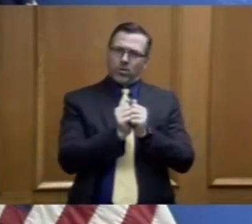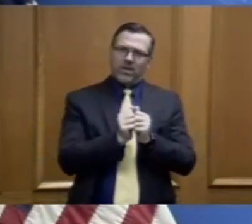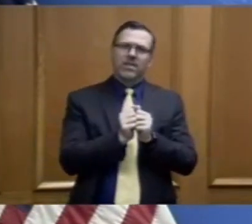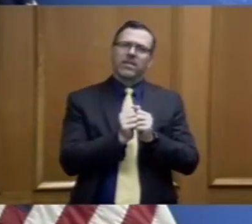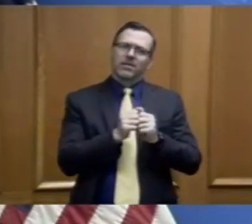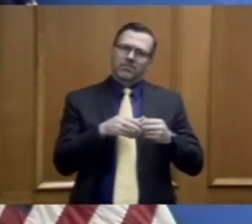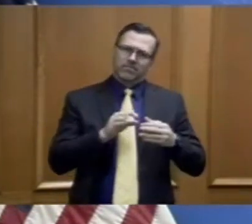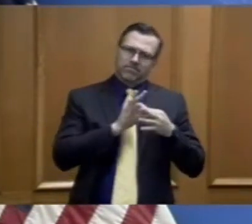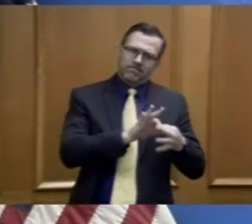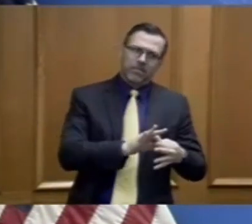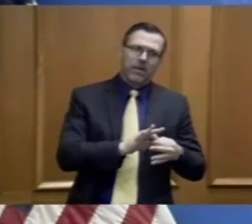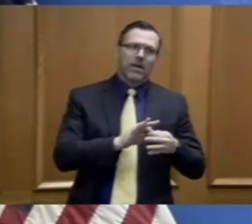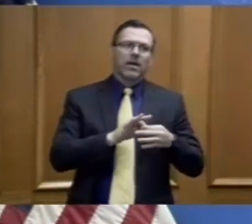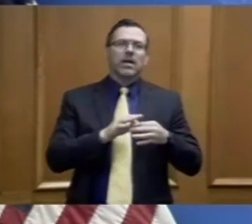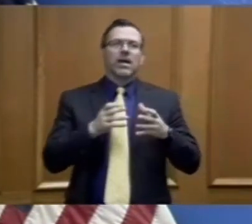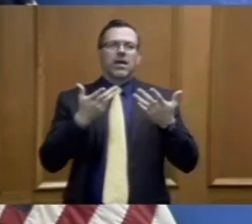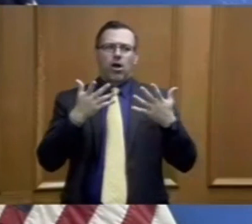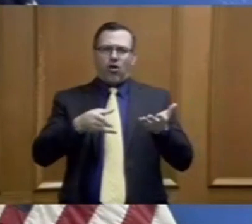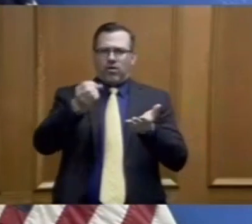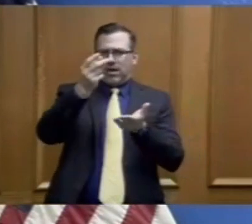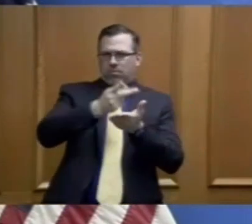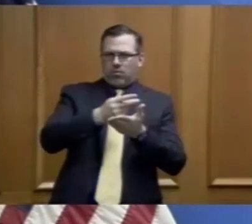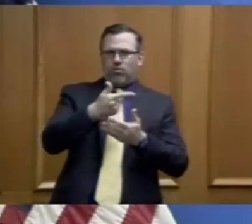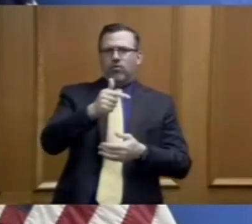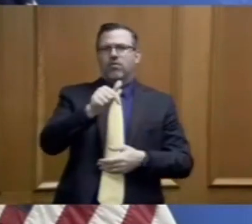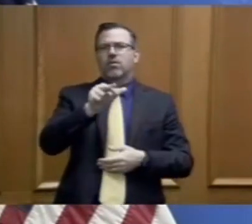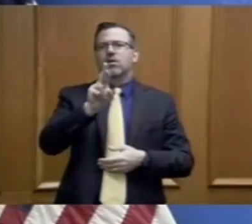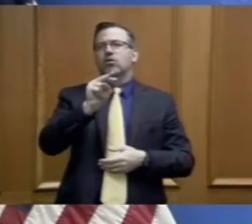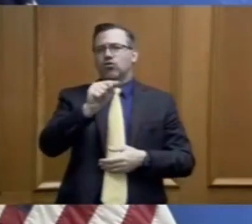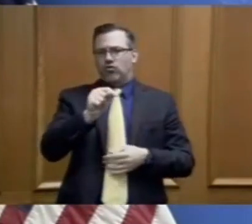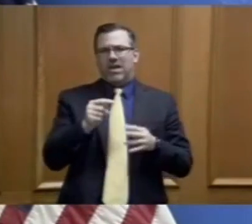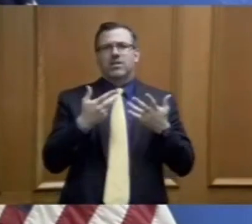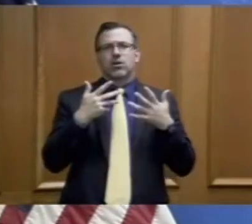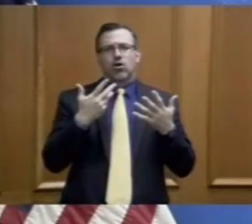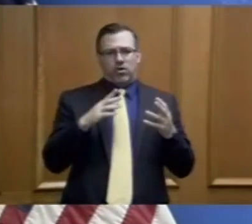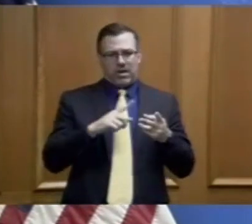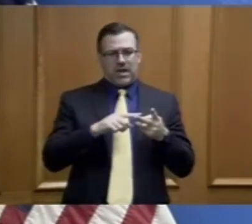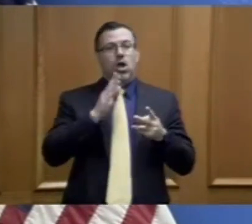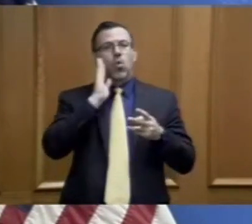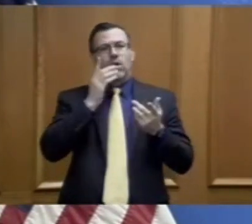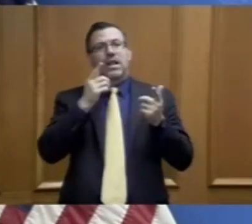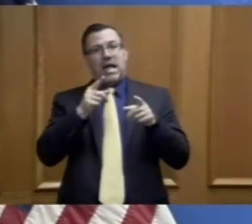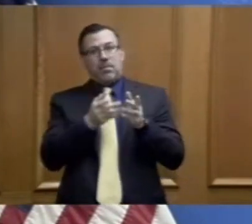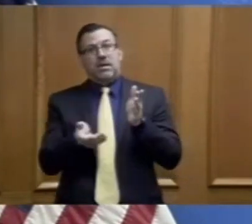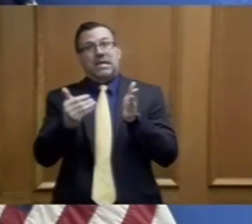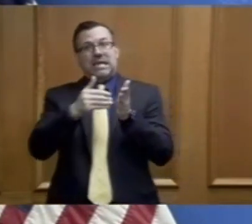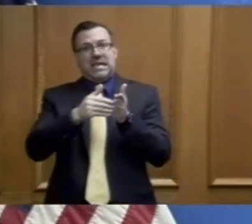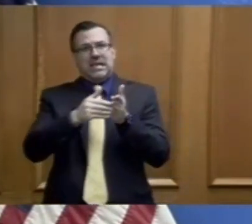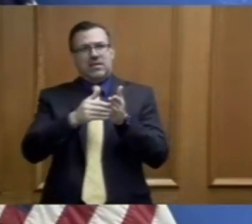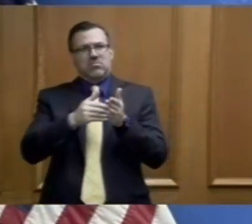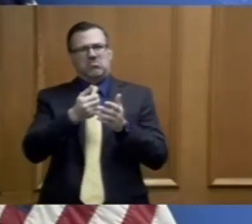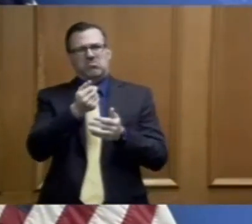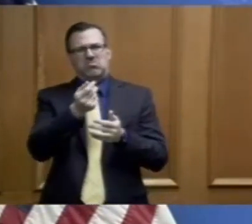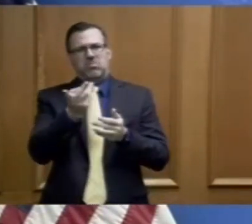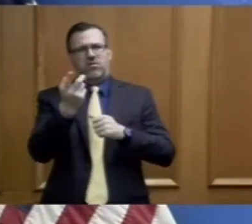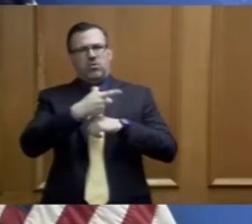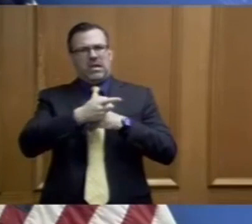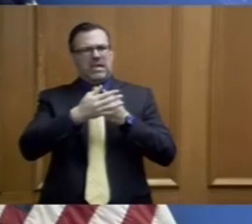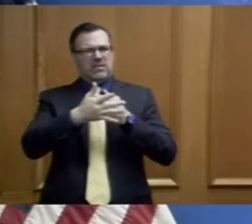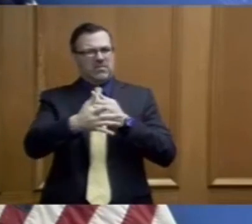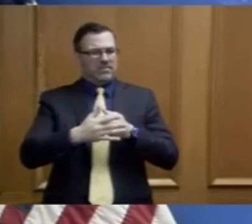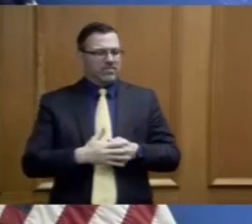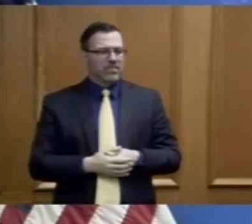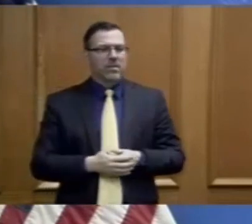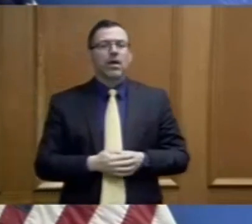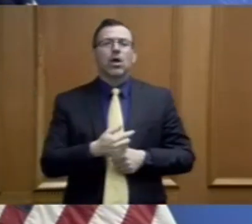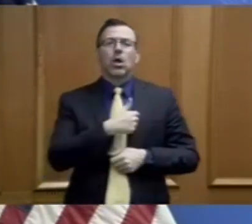delivered the first round of grants for those. We're delivering the second round of grants in the coming days. We've also been working